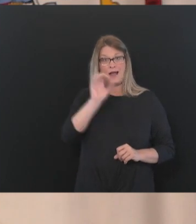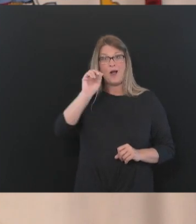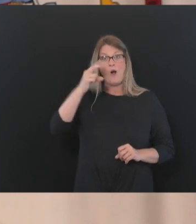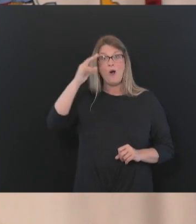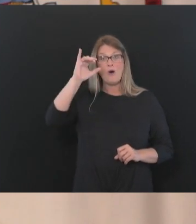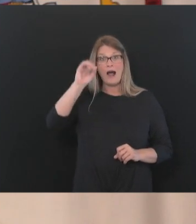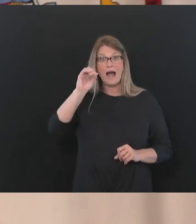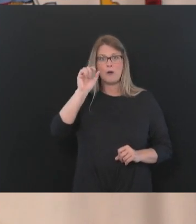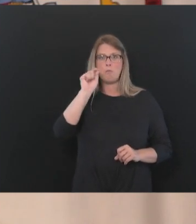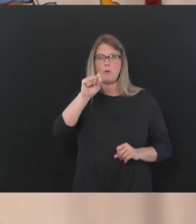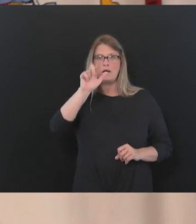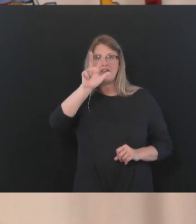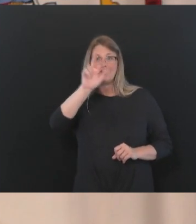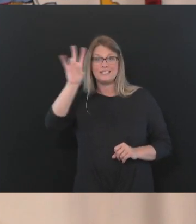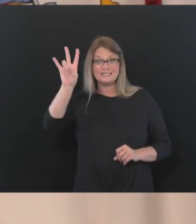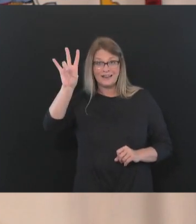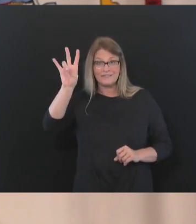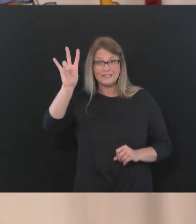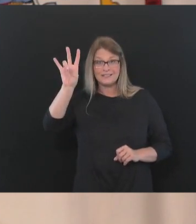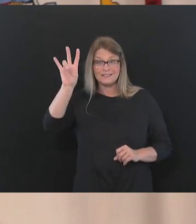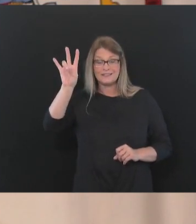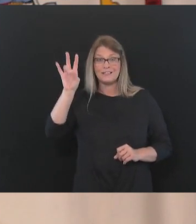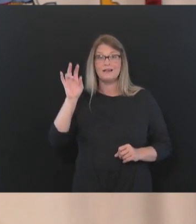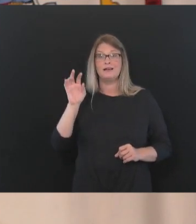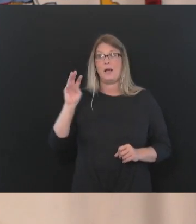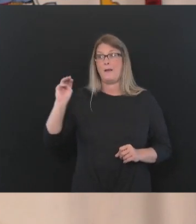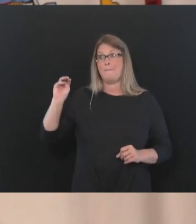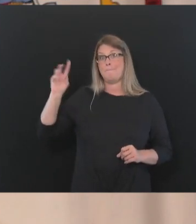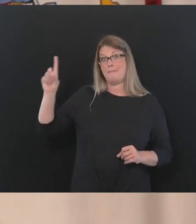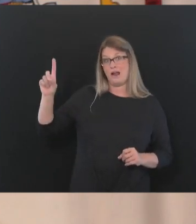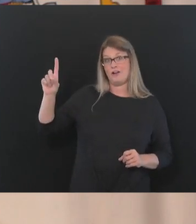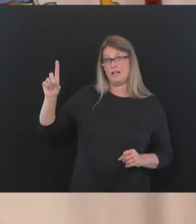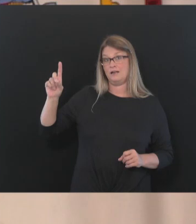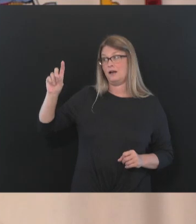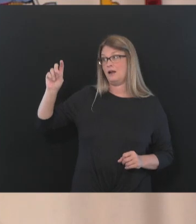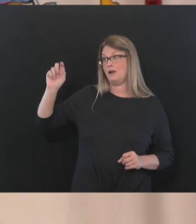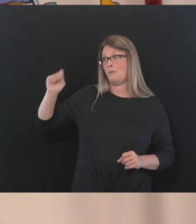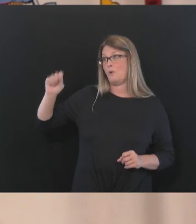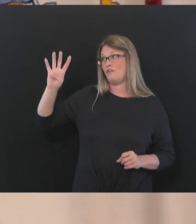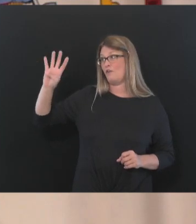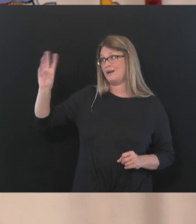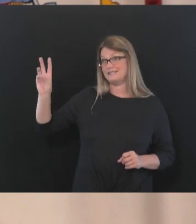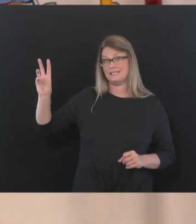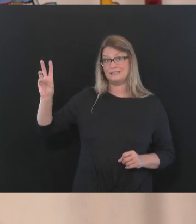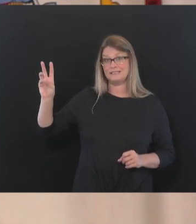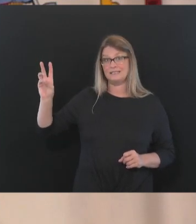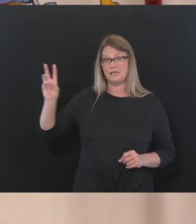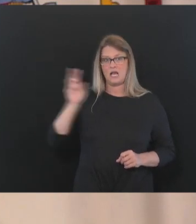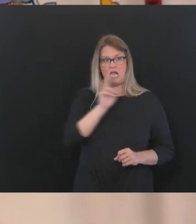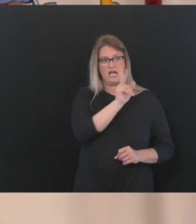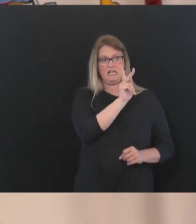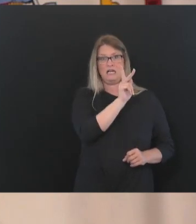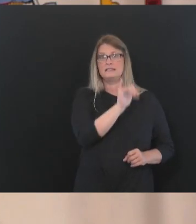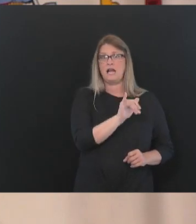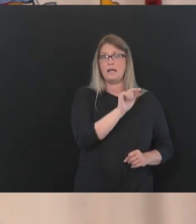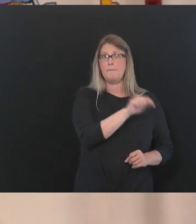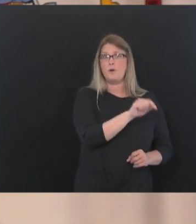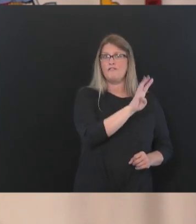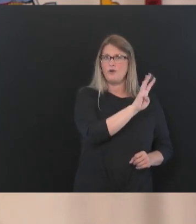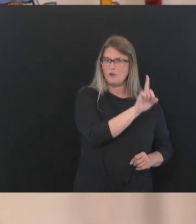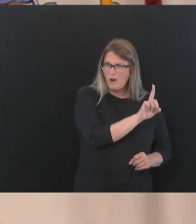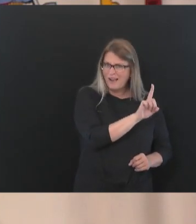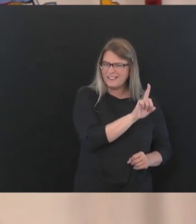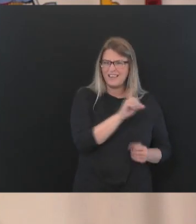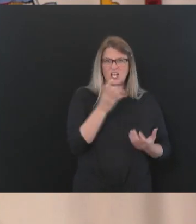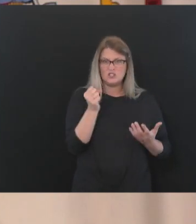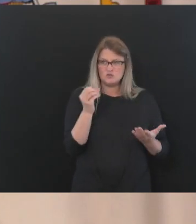Ohio's at 37. Maryland is at 46 and Kentucky at 41. So basically,